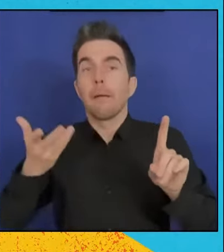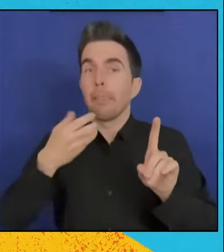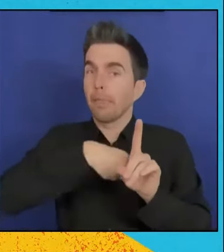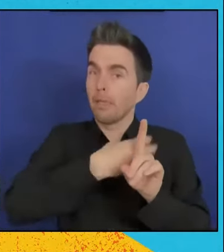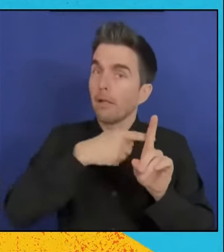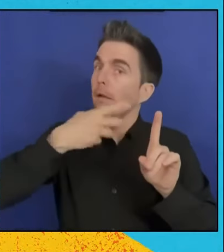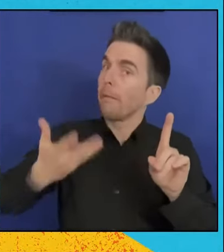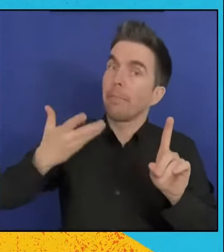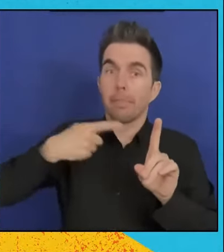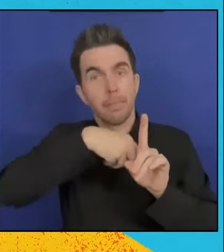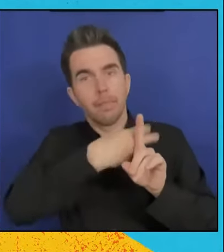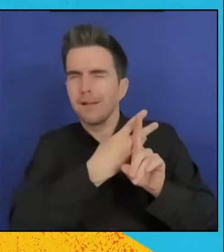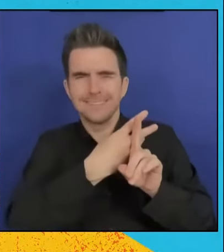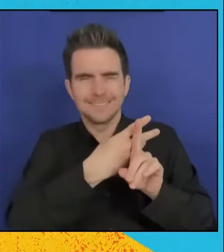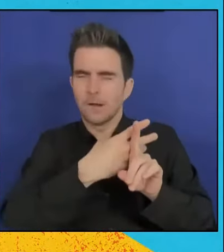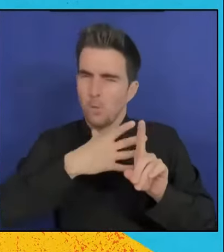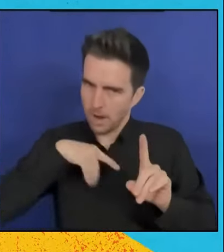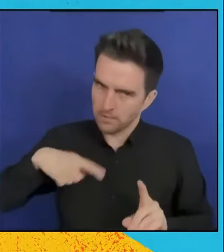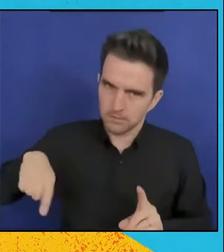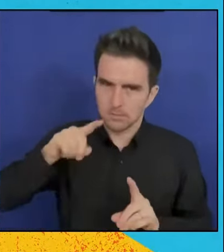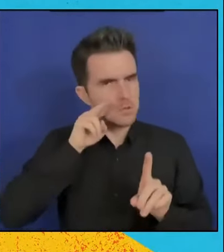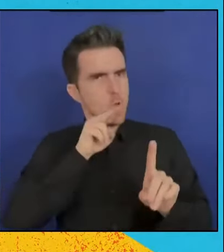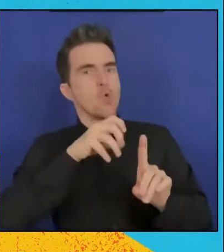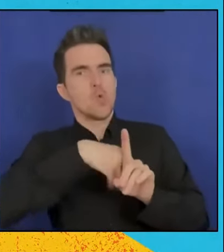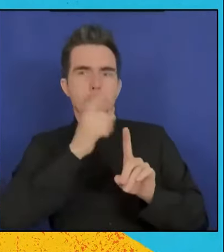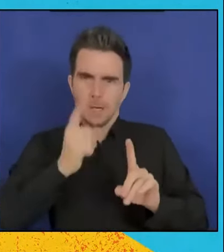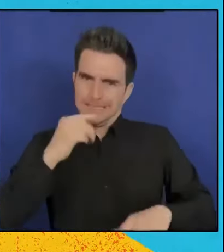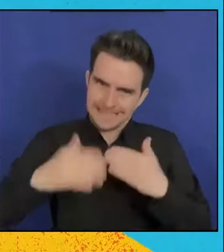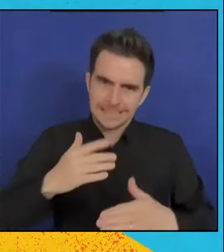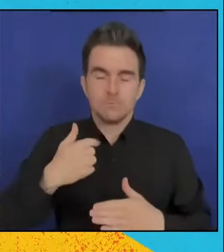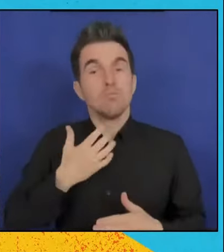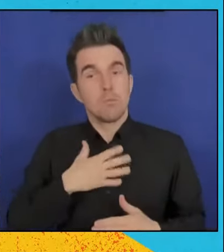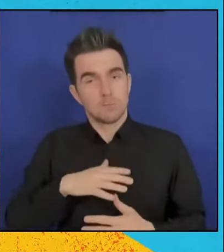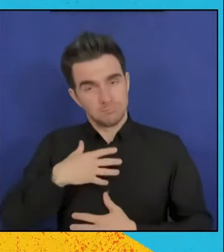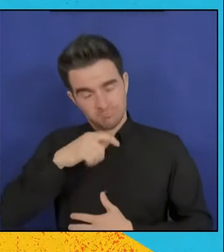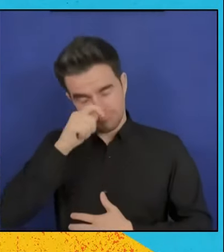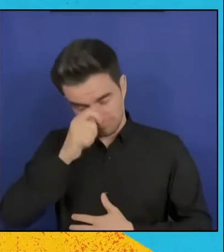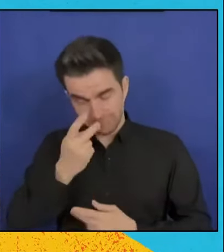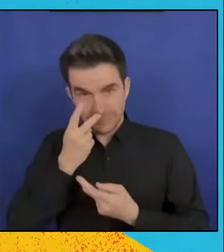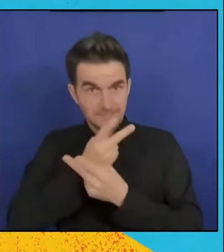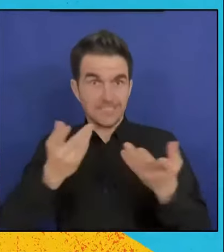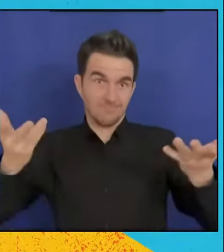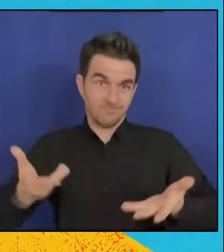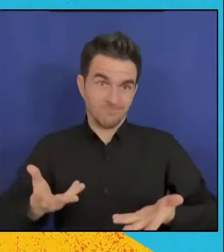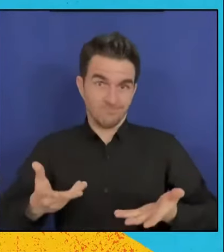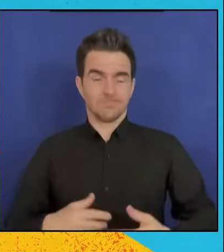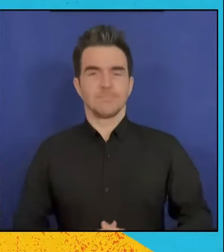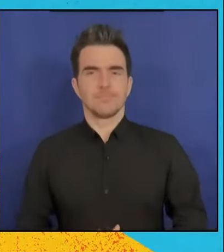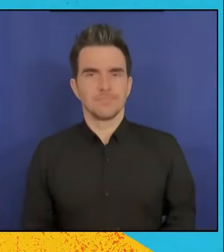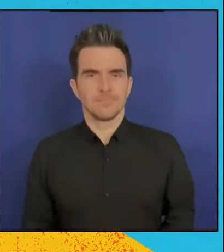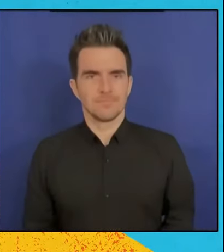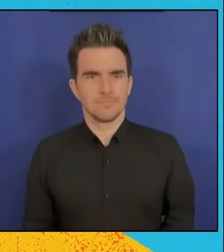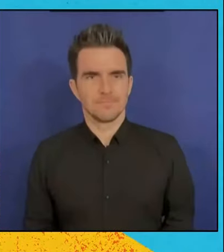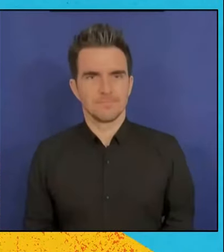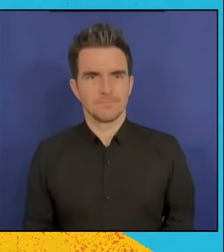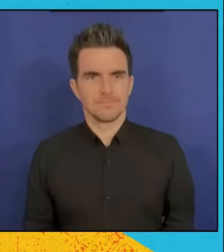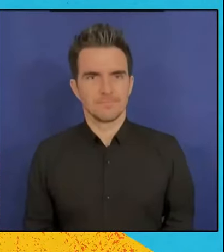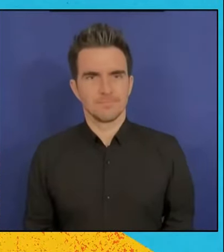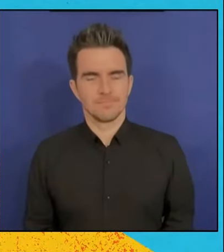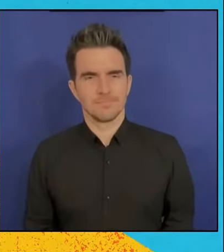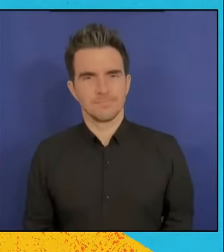right. We're always in a rush, but we're in a rush to implement the SDGs. And I think you touch on a very important point, right? Progress has been slow, but the